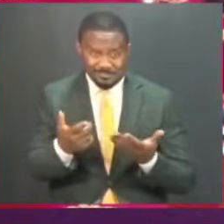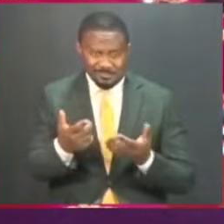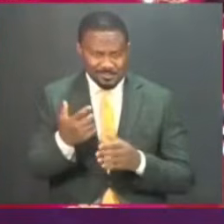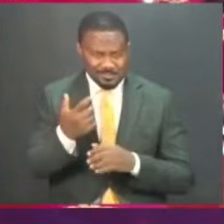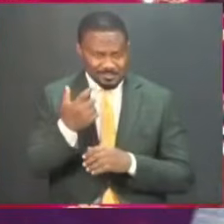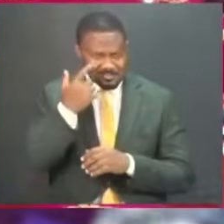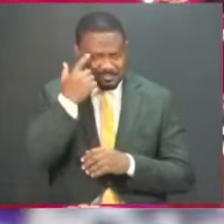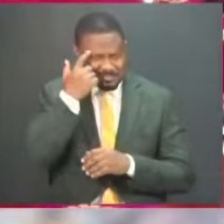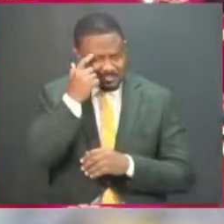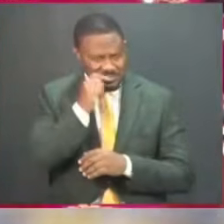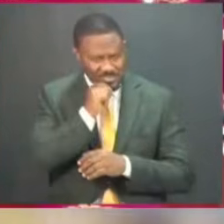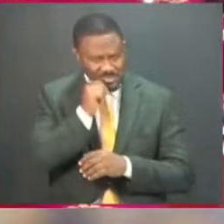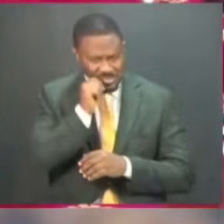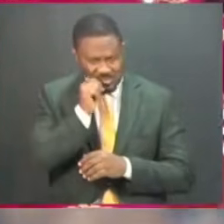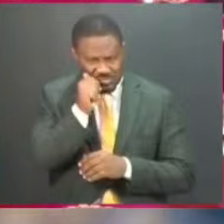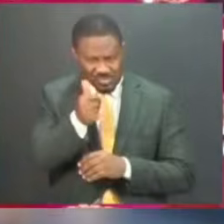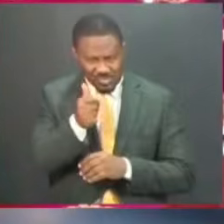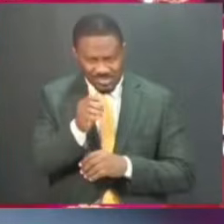busy.